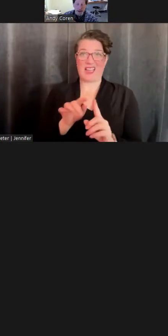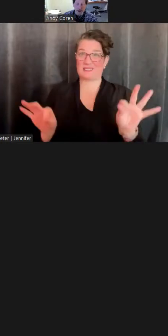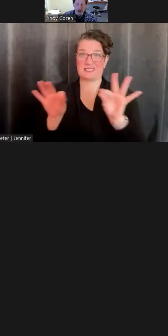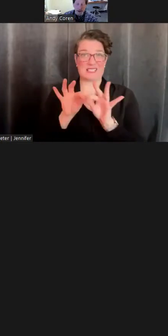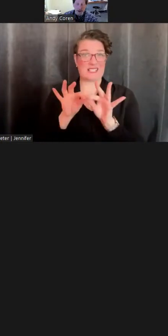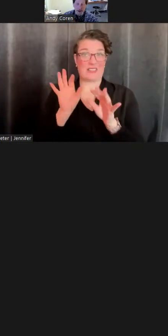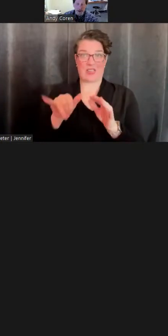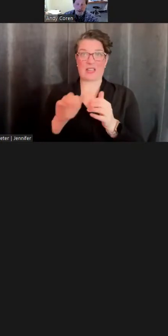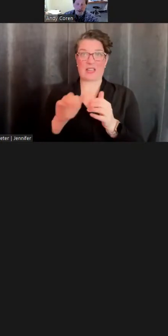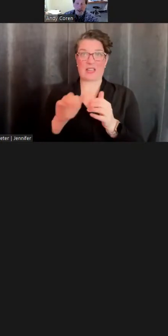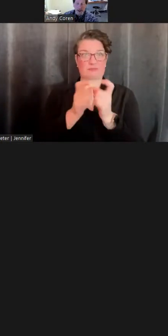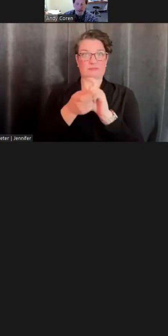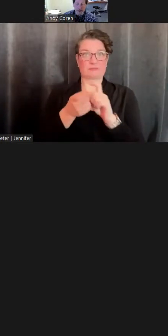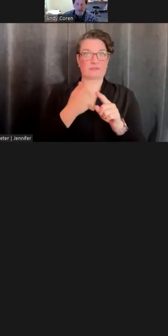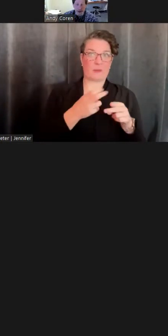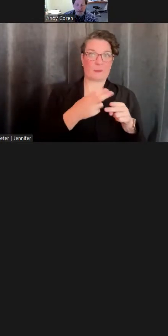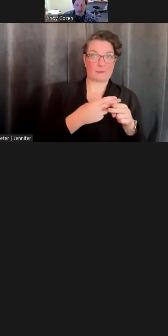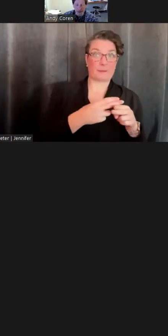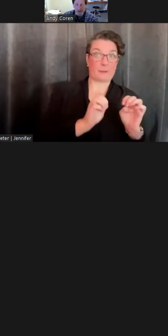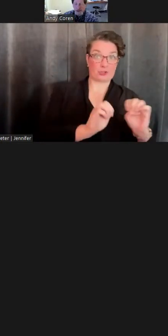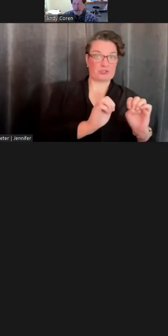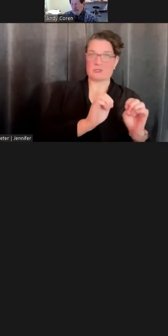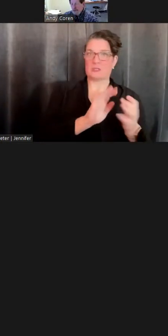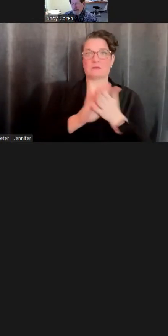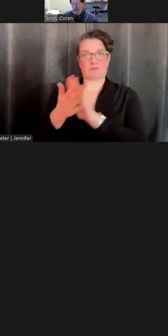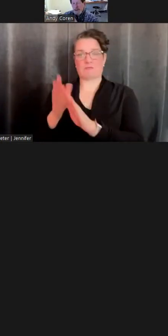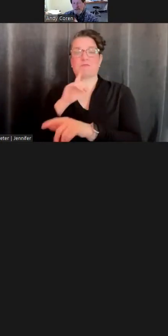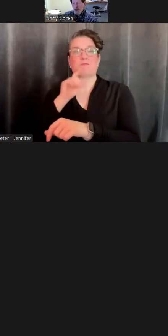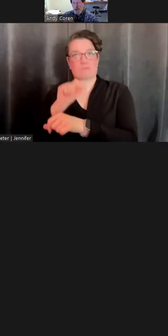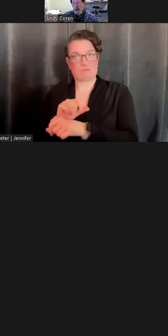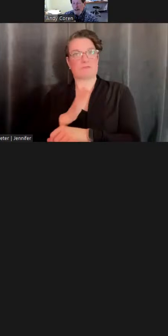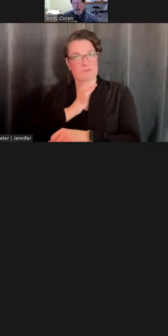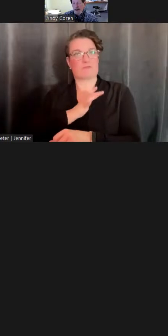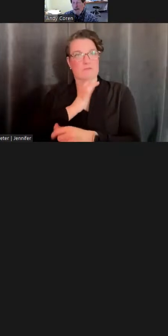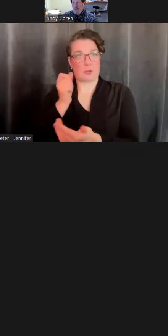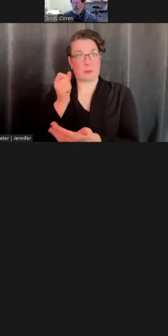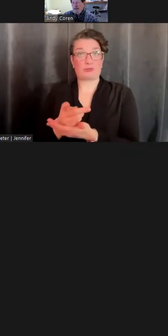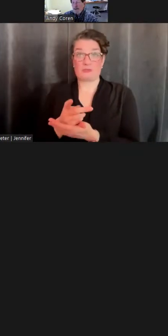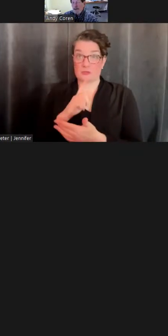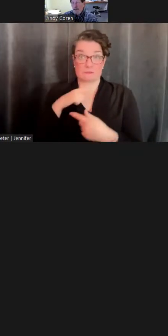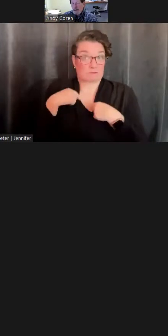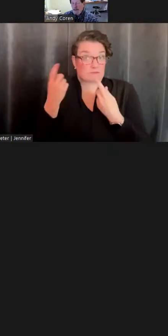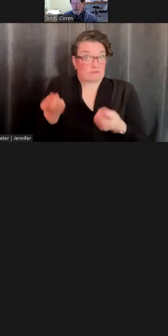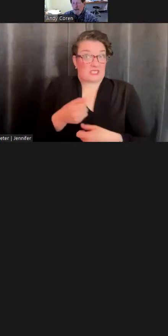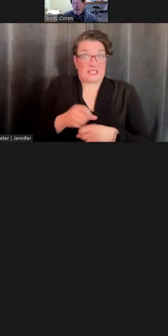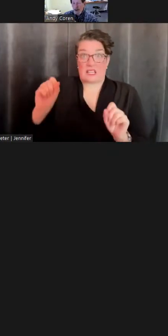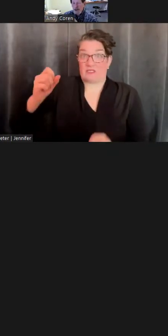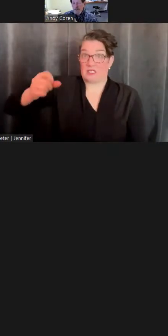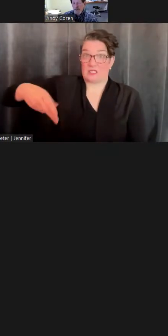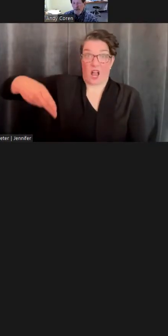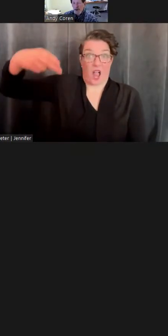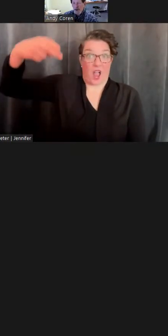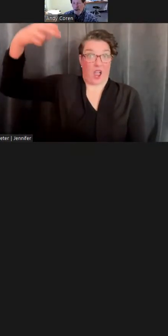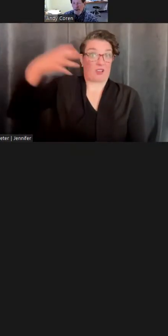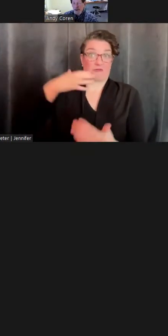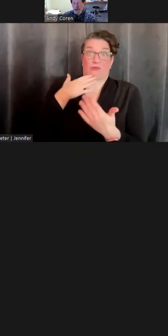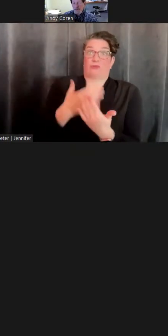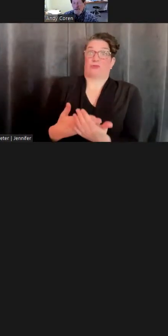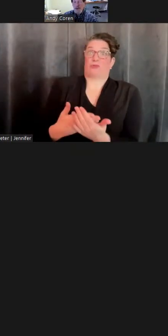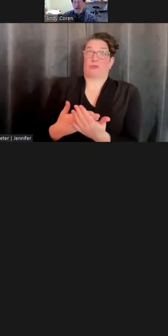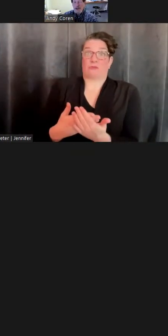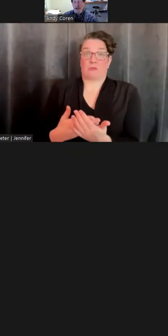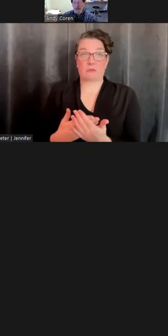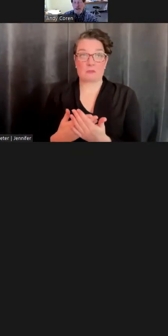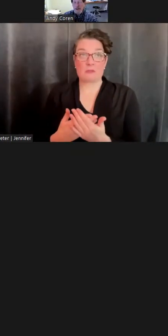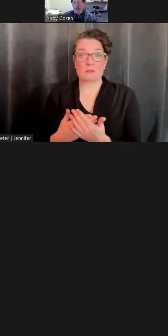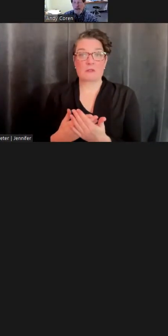the emergency use to being fully approved, the safety of these has been quite high, better than it was for. There's